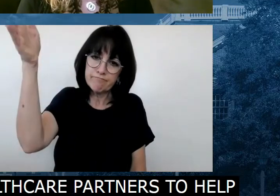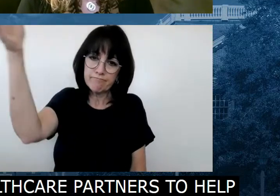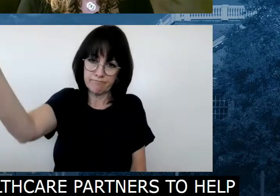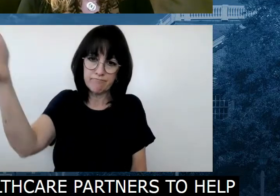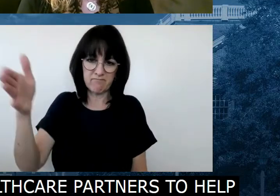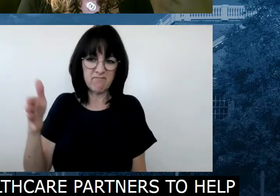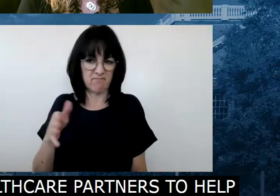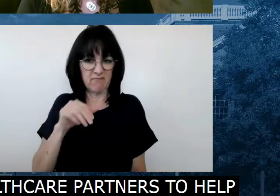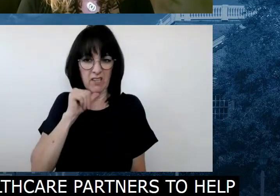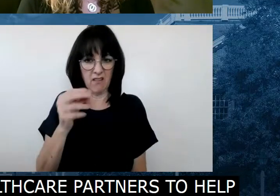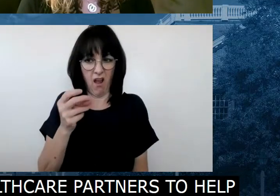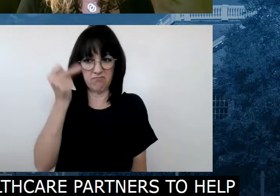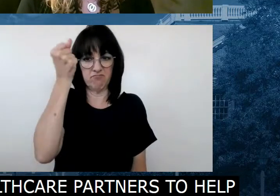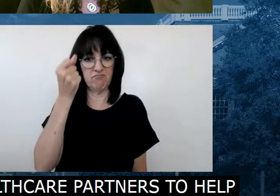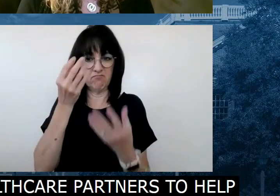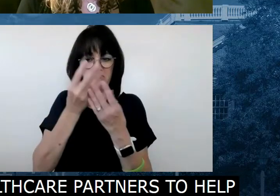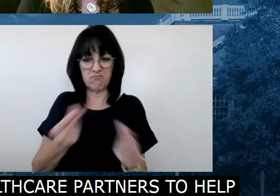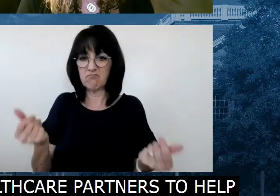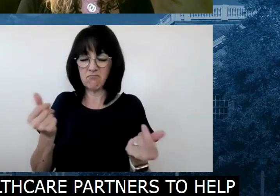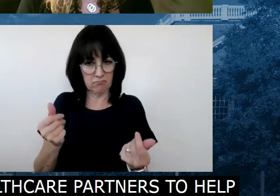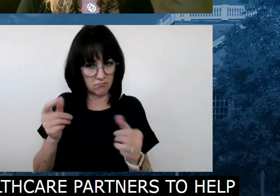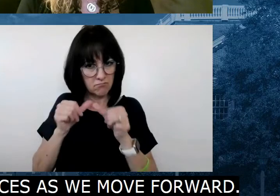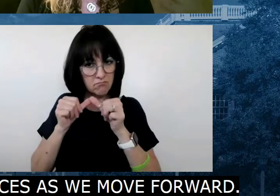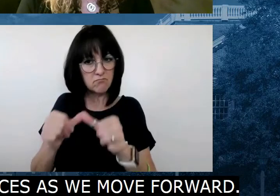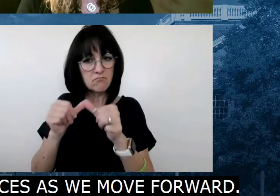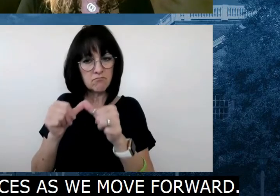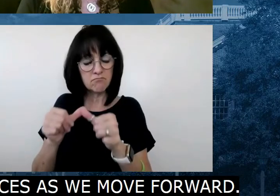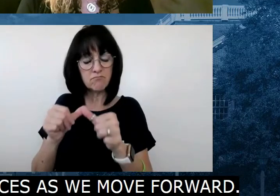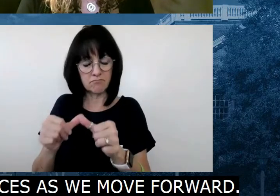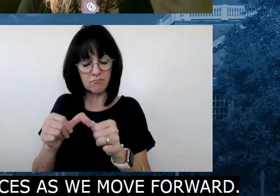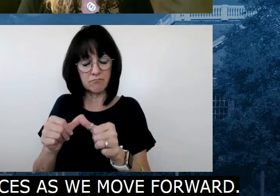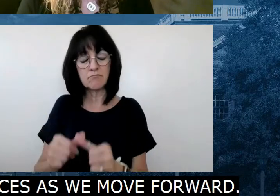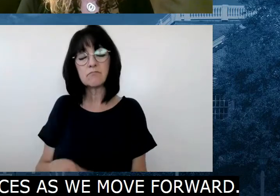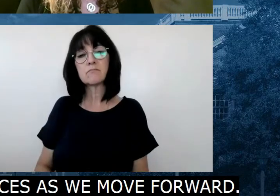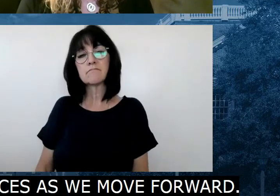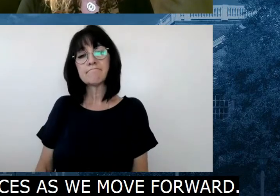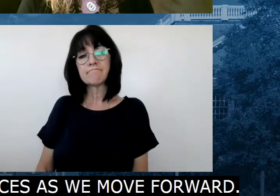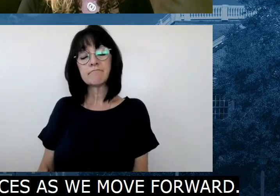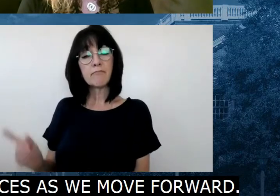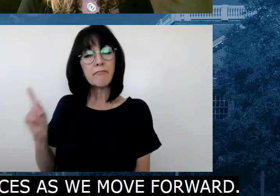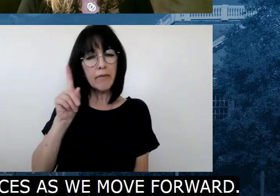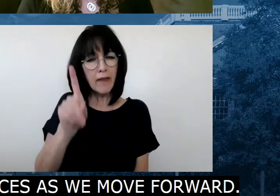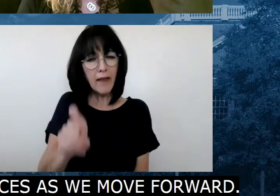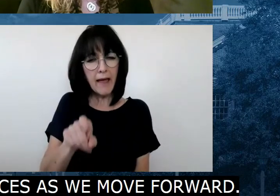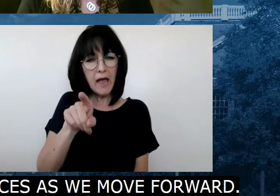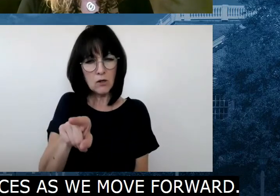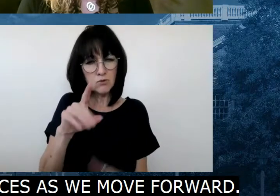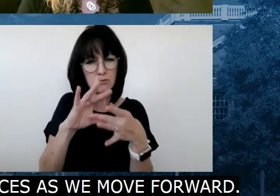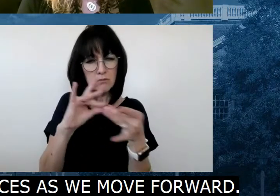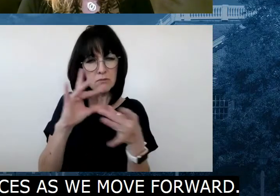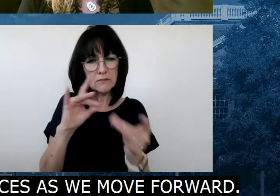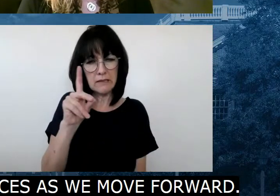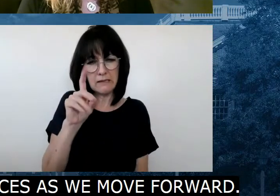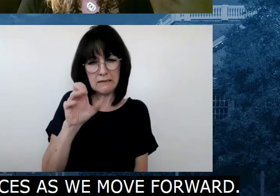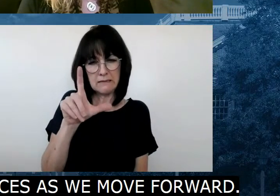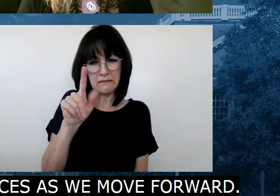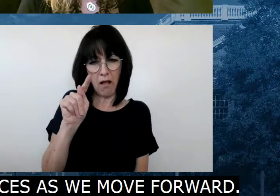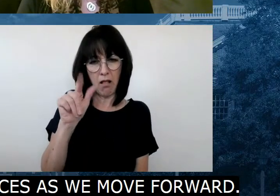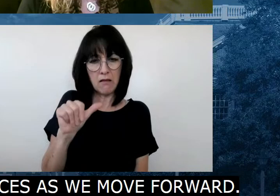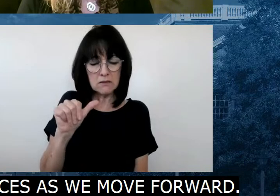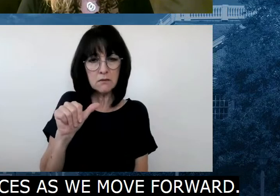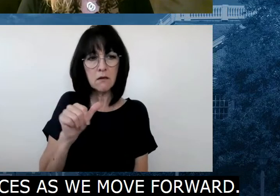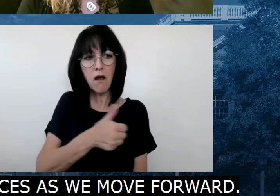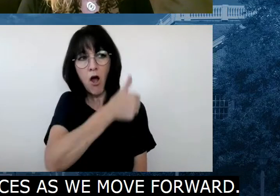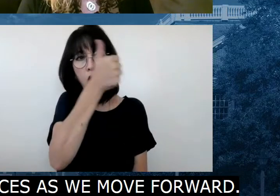And you discussed it a little bit earlier with the Delta variant, which we still haven't really seen that many of here in Delaware, at least